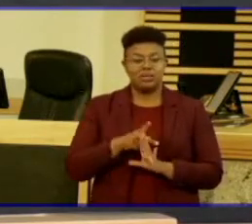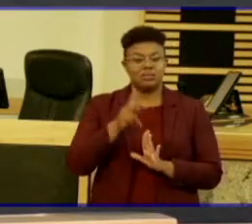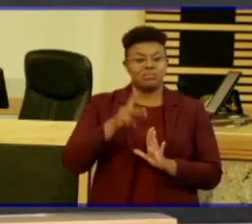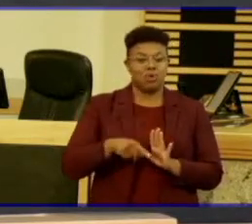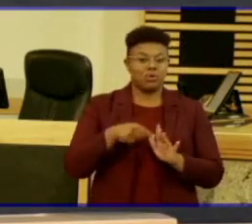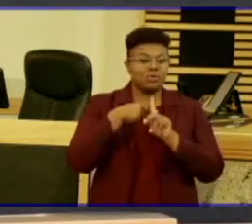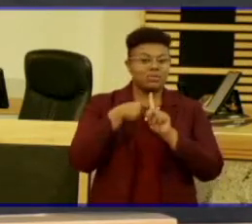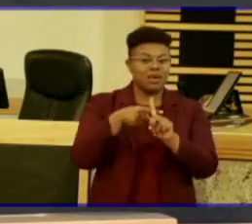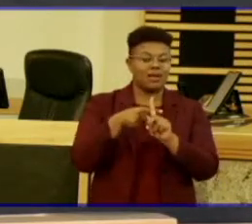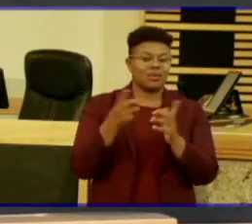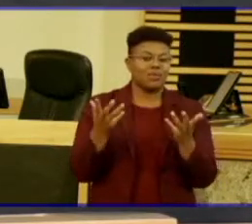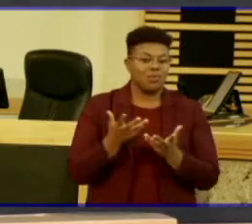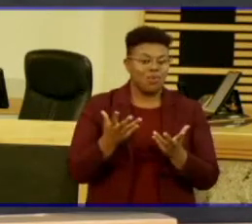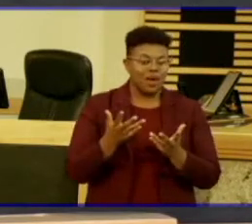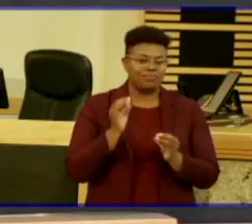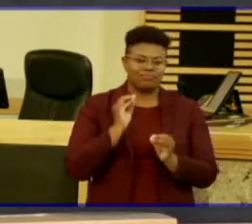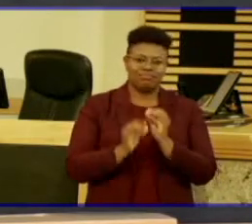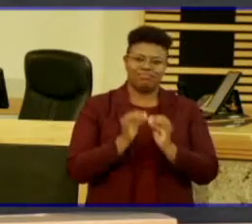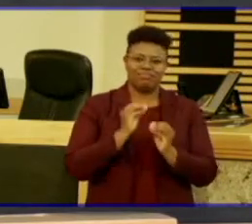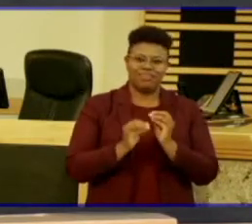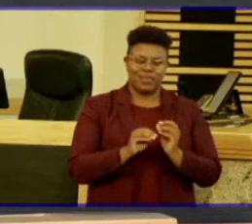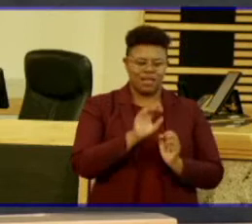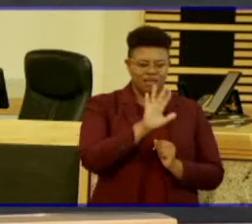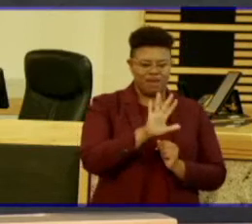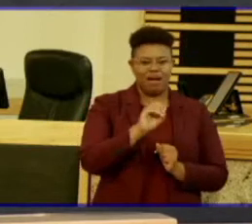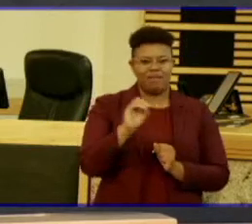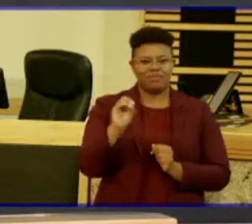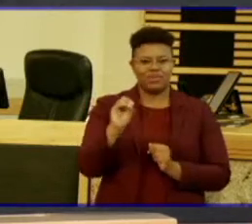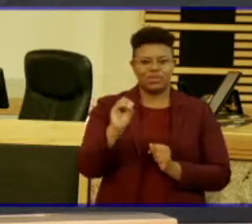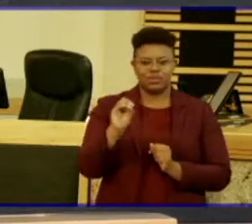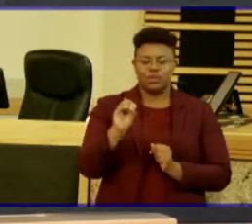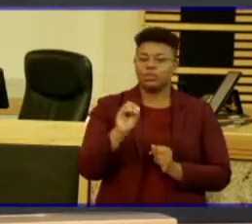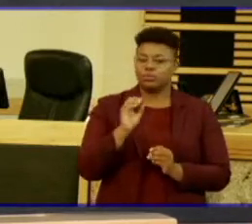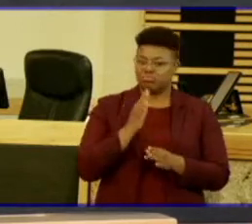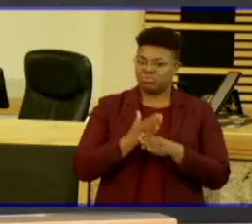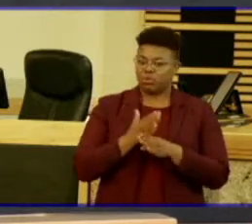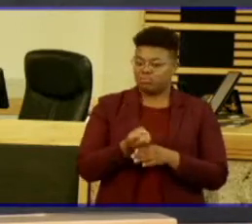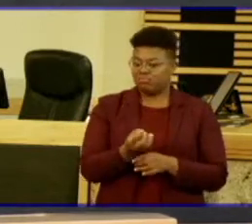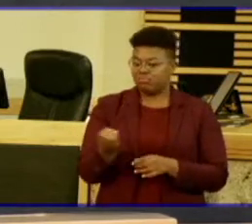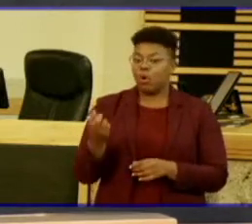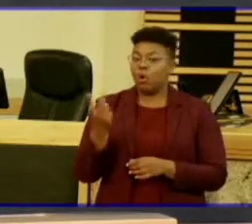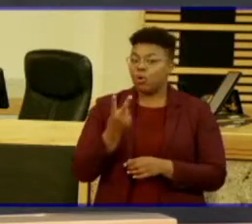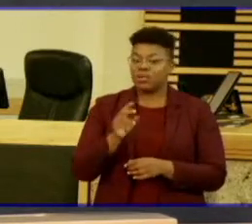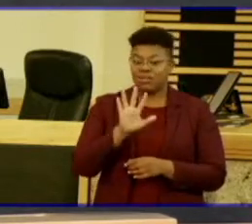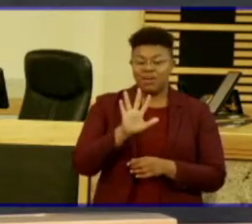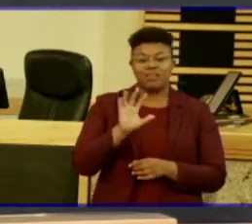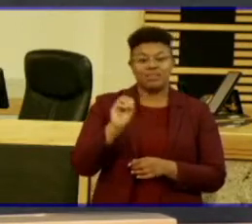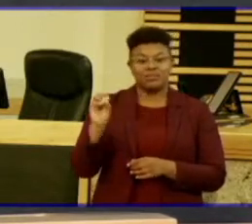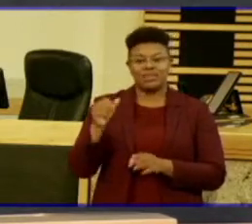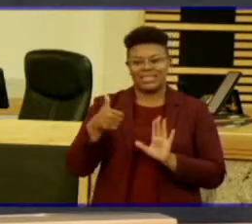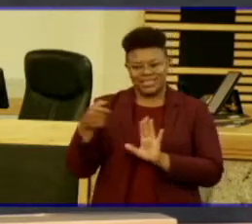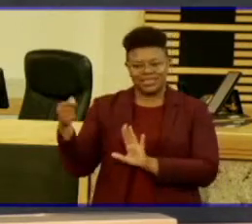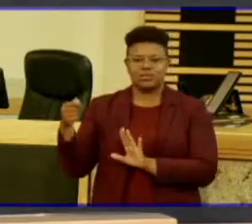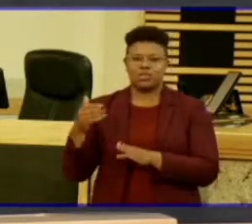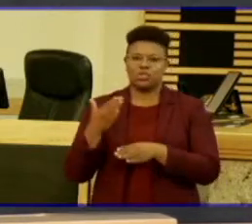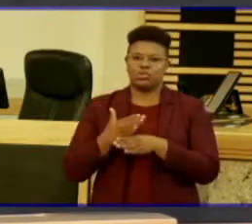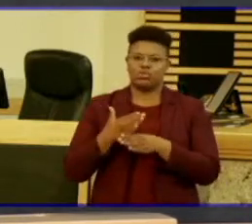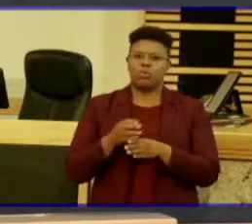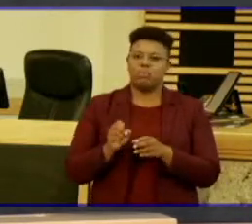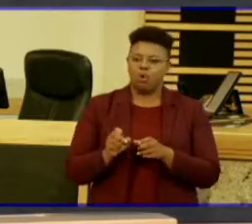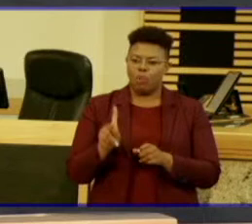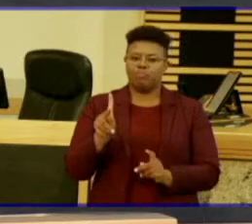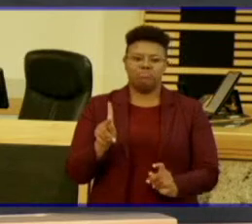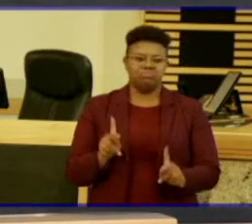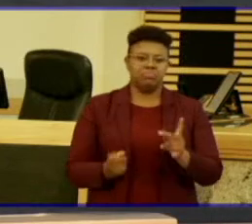to create 500 construction jobs and 5,600 operational jobs. Yinkitha emisebenzi